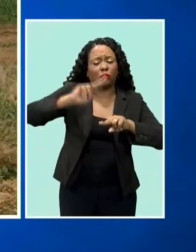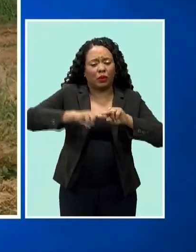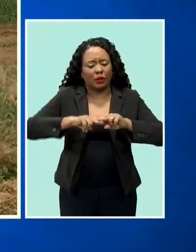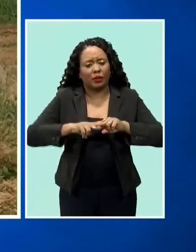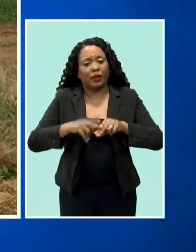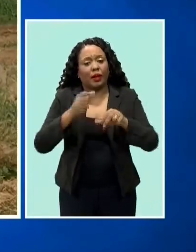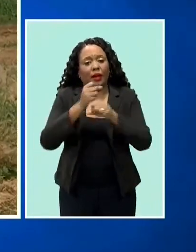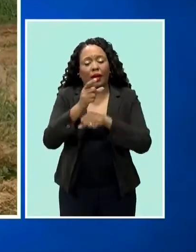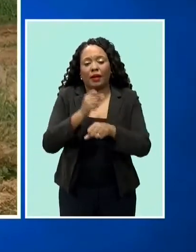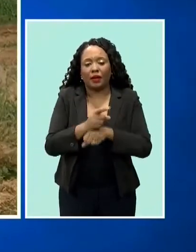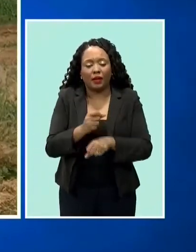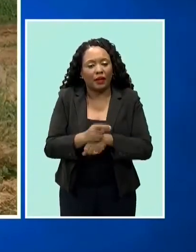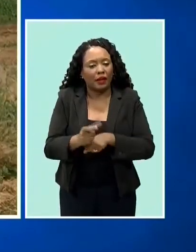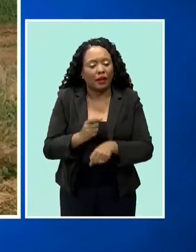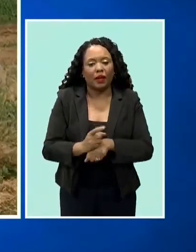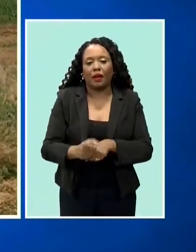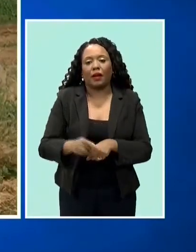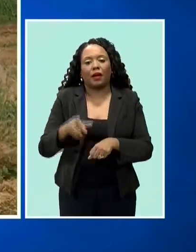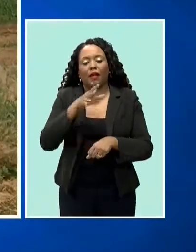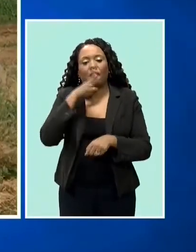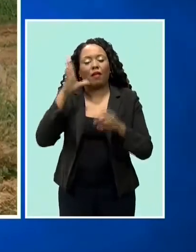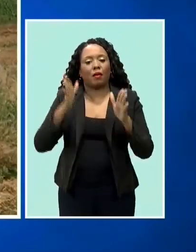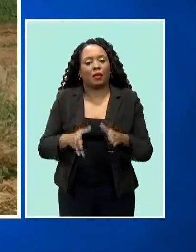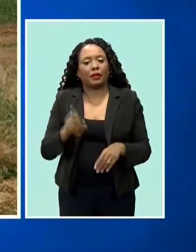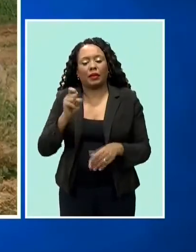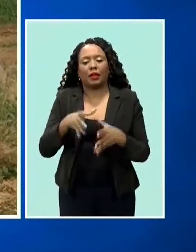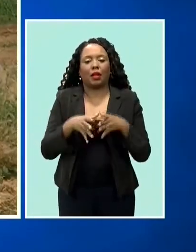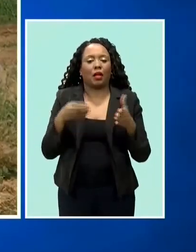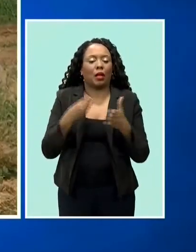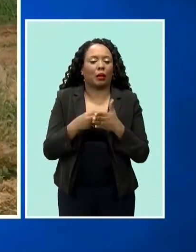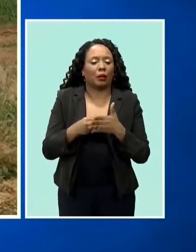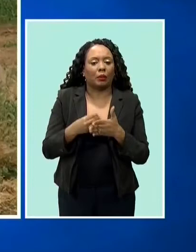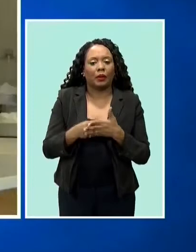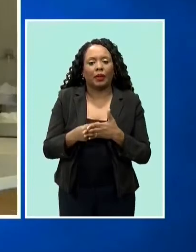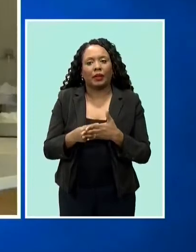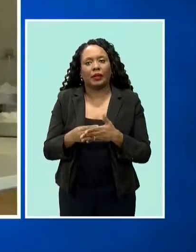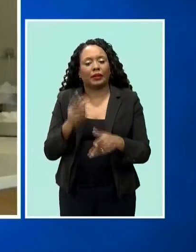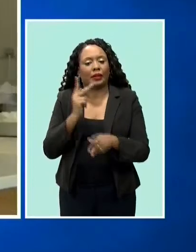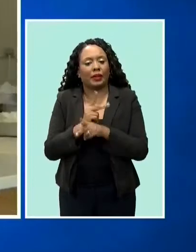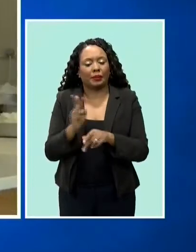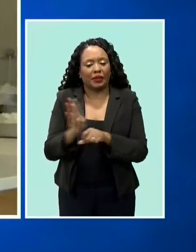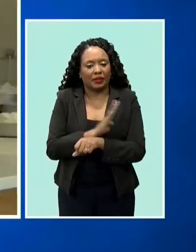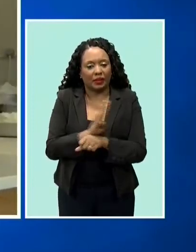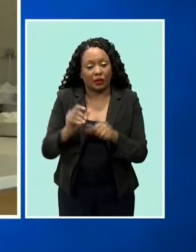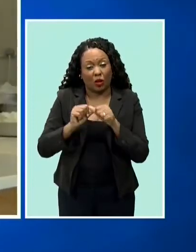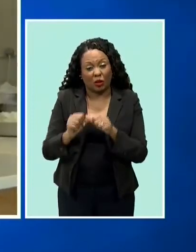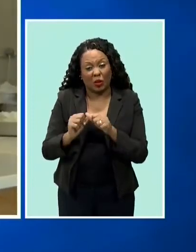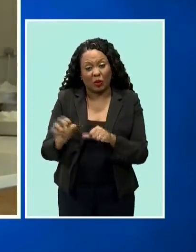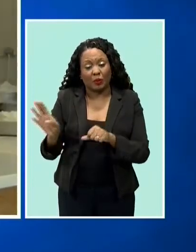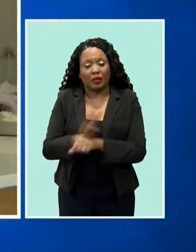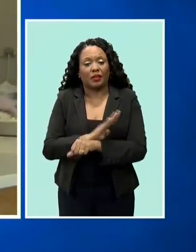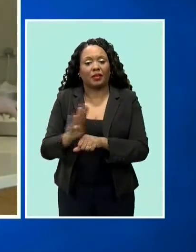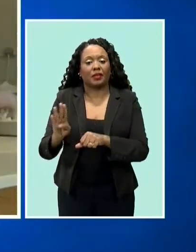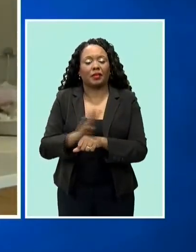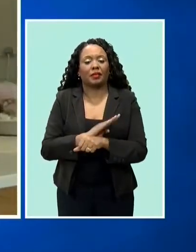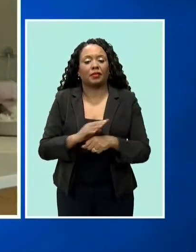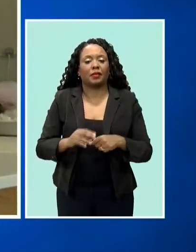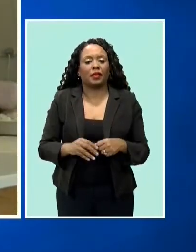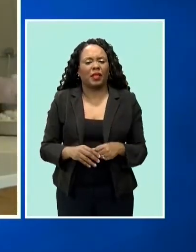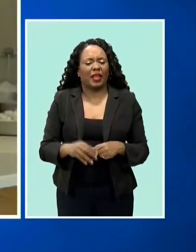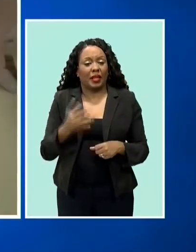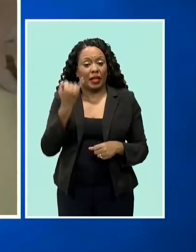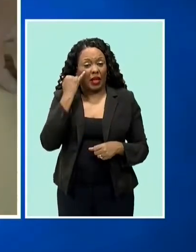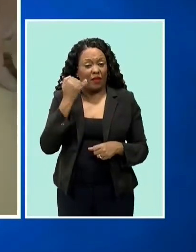aside each year in order to stay in business, and many have been leaving the profession. 1 in 3 farmers who went into business during